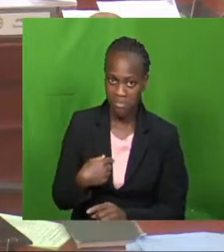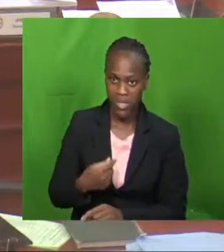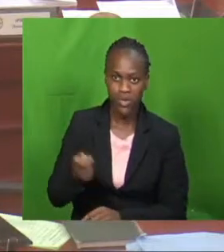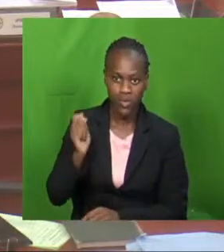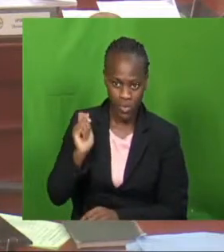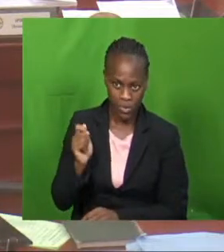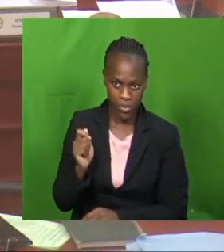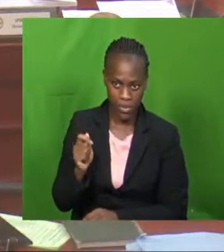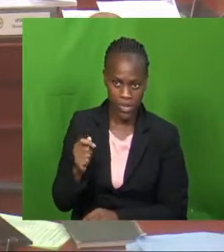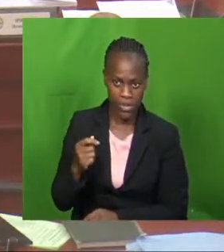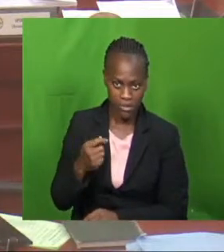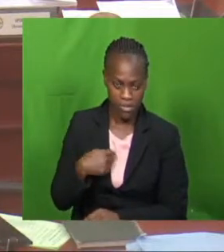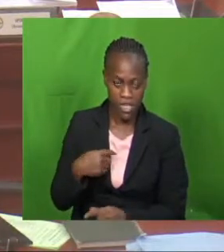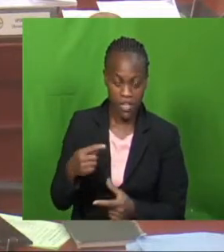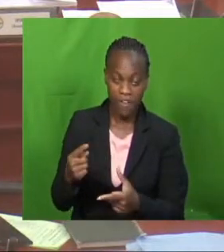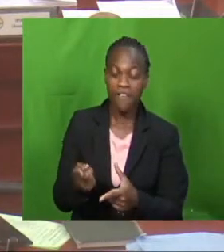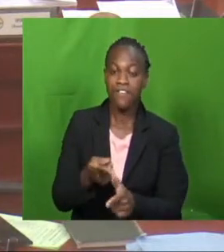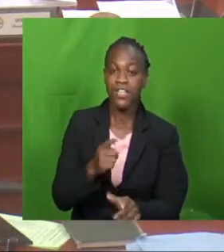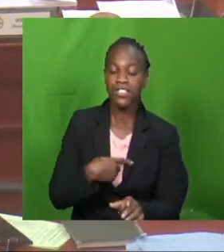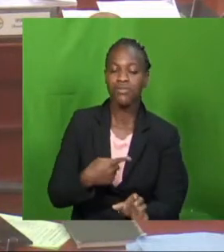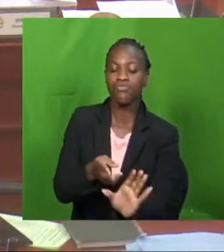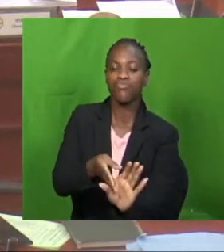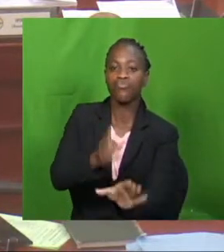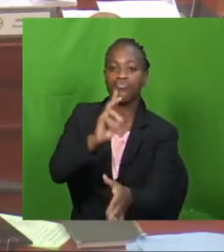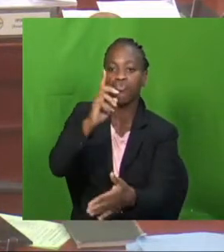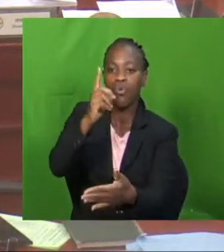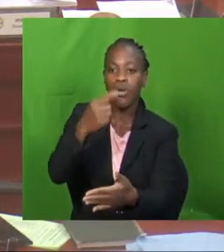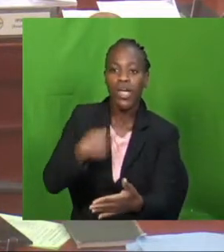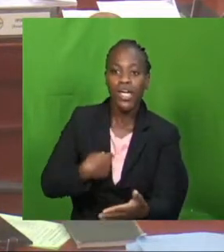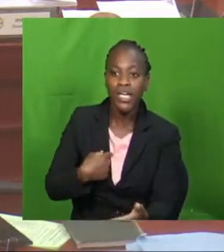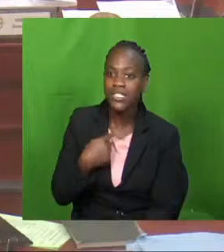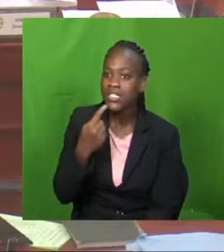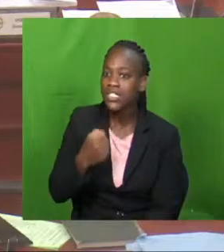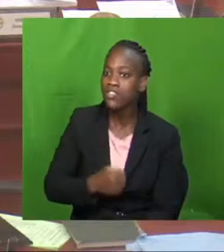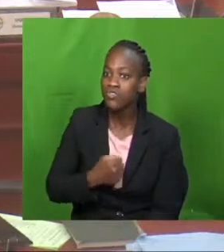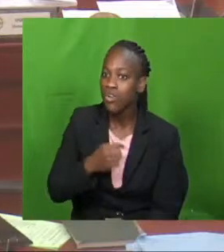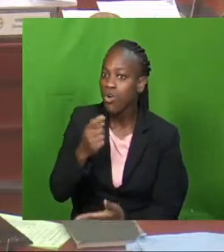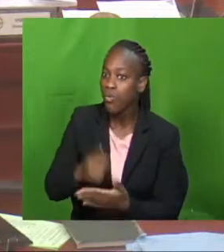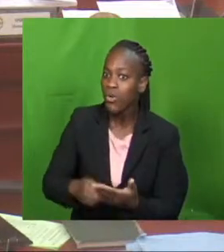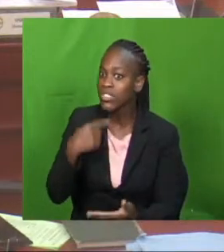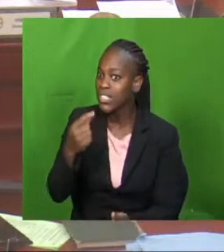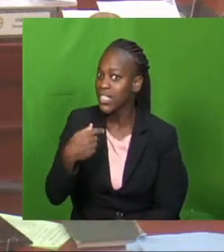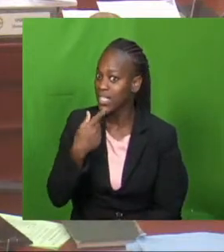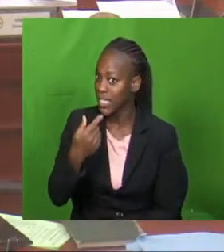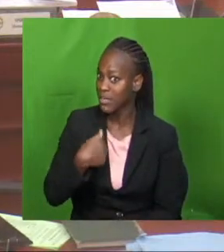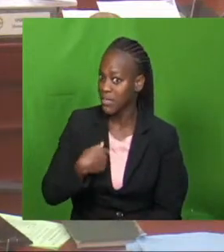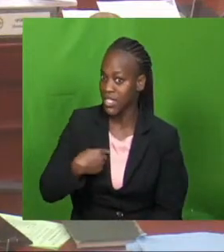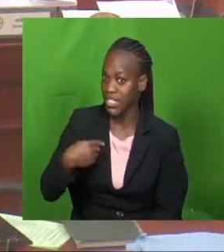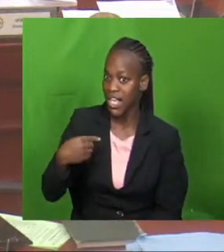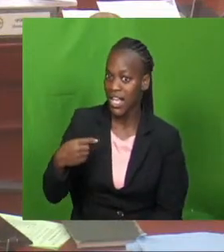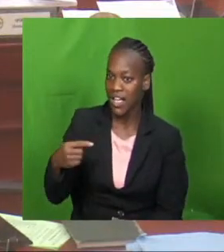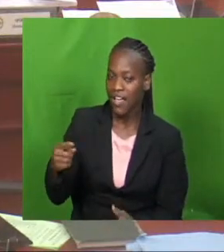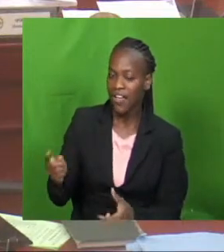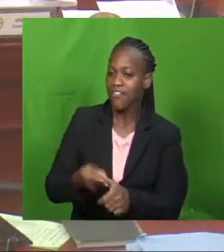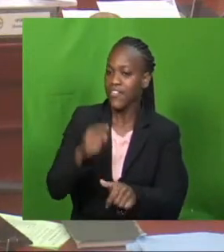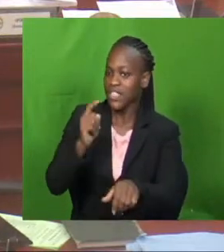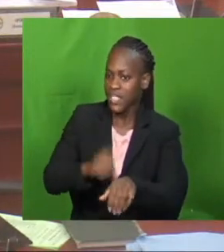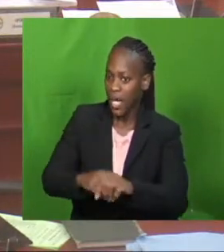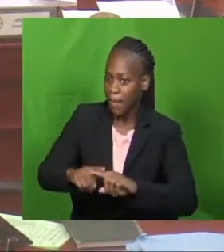take the first step to withdraw and apologize to him for referring to him as a first timer. But